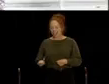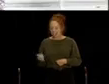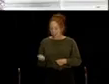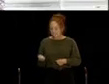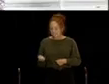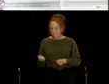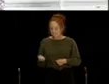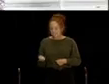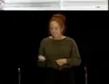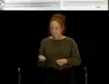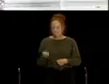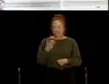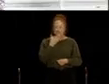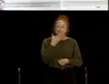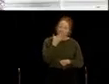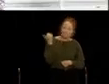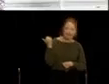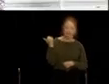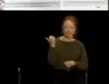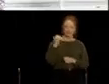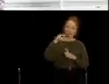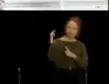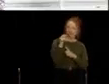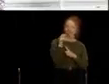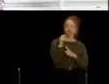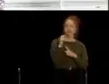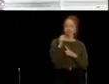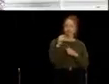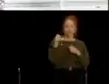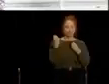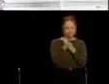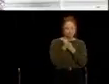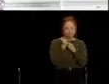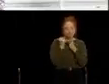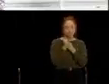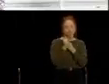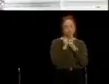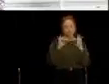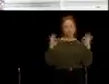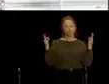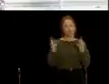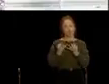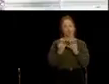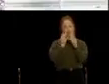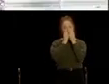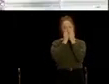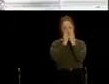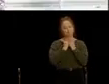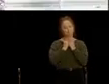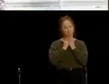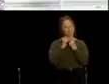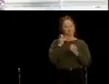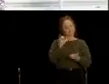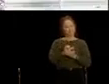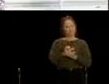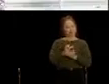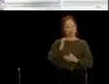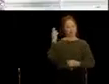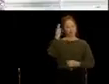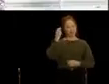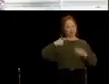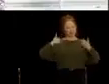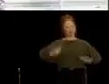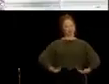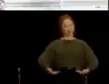the best and the most supportive people in my corner. And I think that's what's made me who I am today, is knowing that